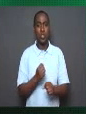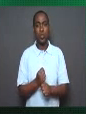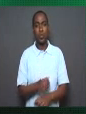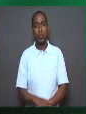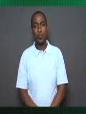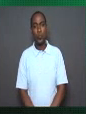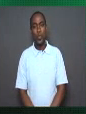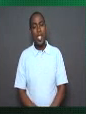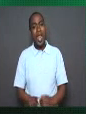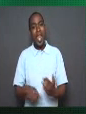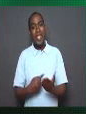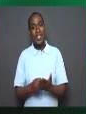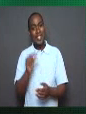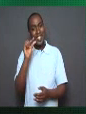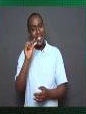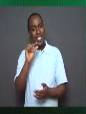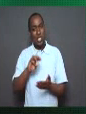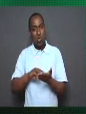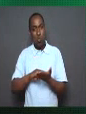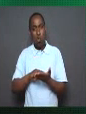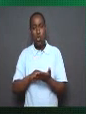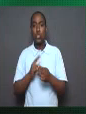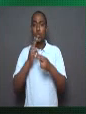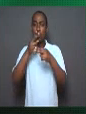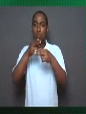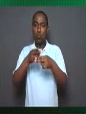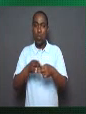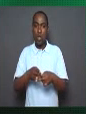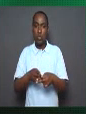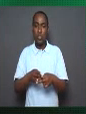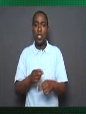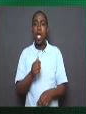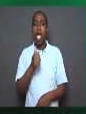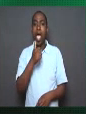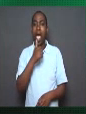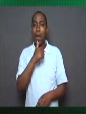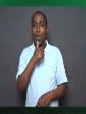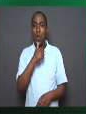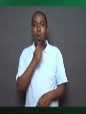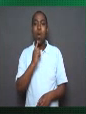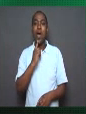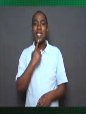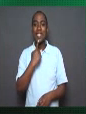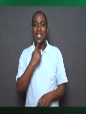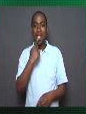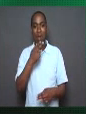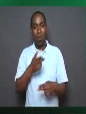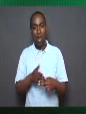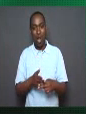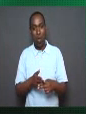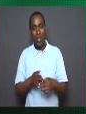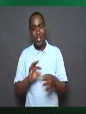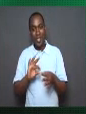These small molecules are called amino acids, and they are